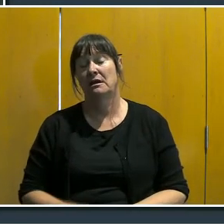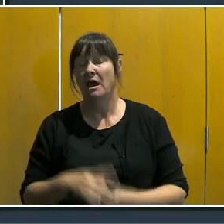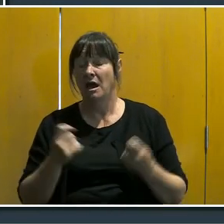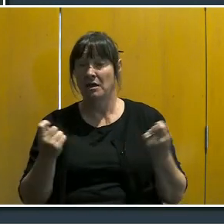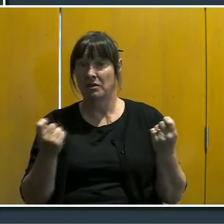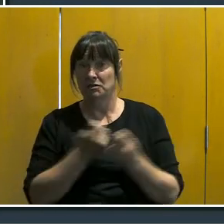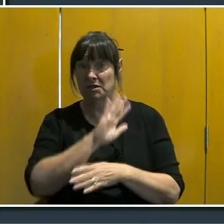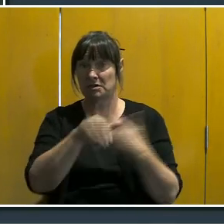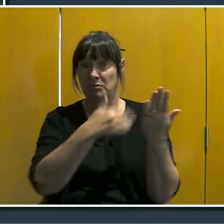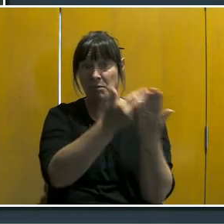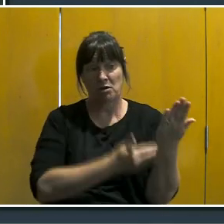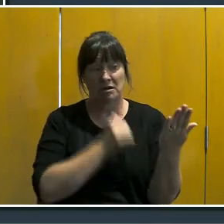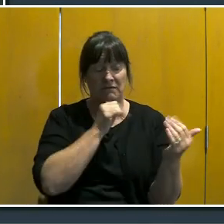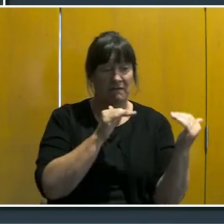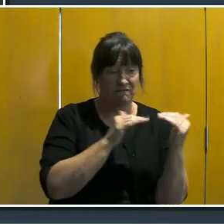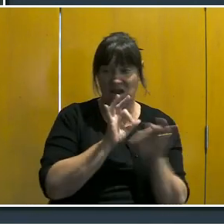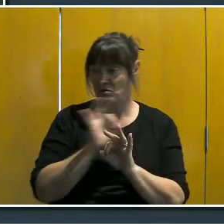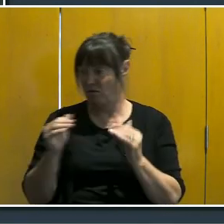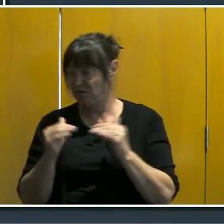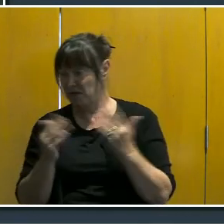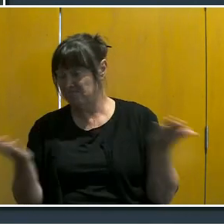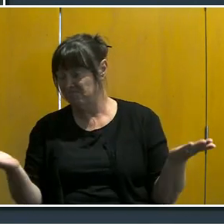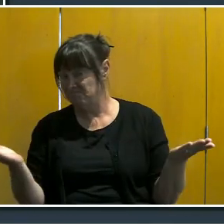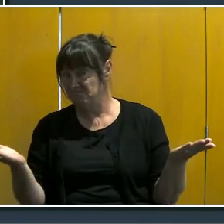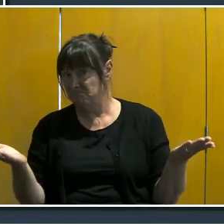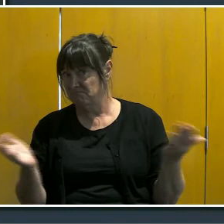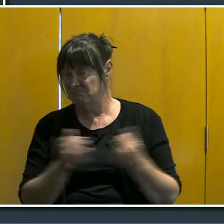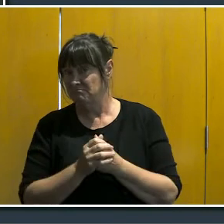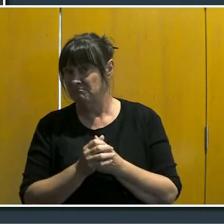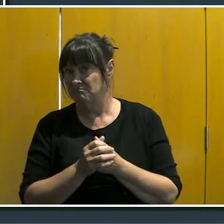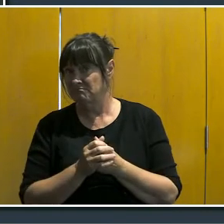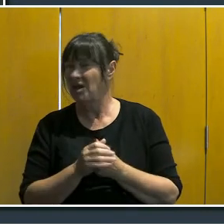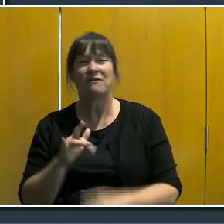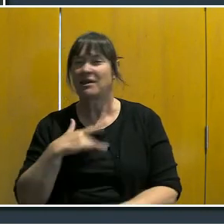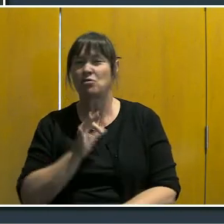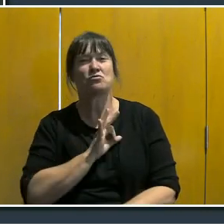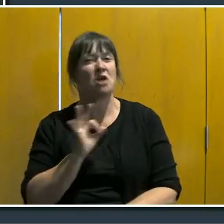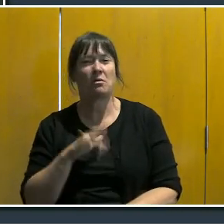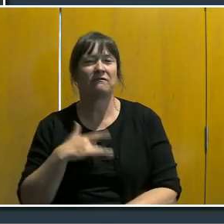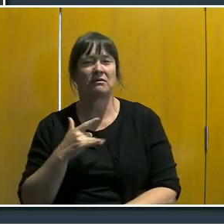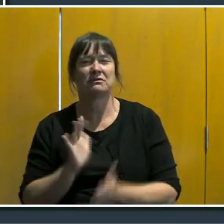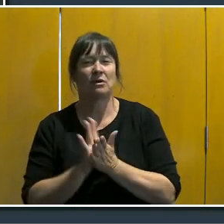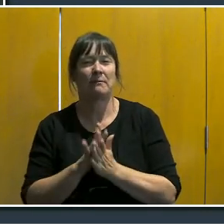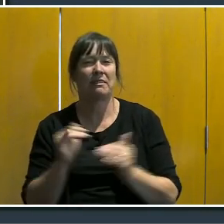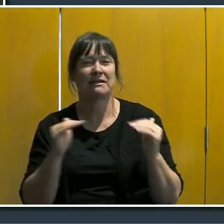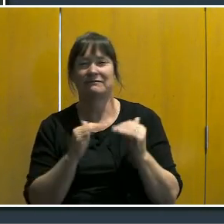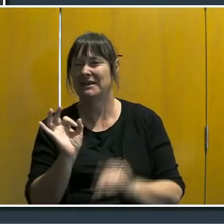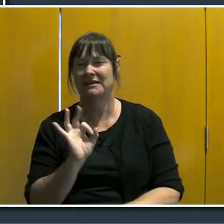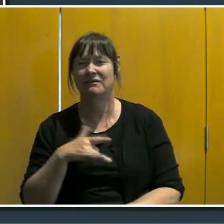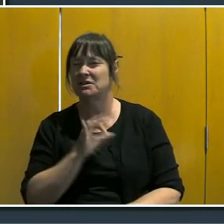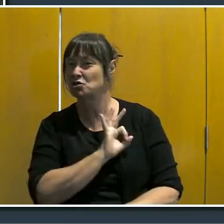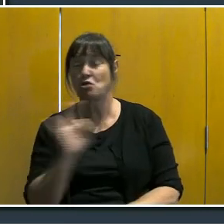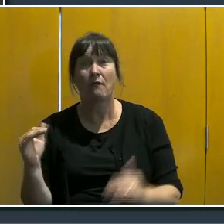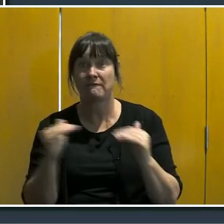changes, fair, not fair, I don't think anyone would perceive them as fair. I don't think $30 increase a week could be considered as fair when I compare